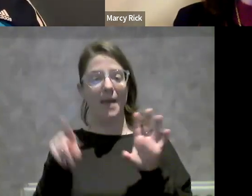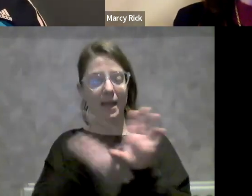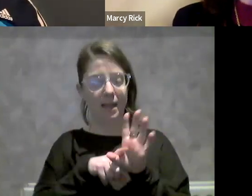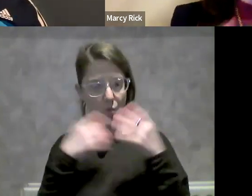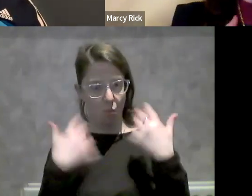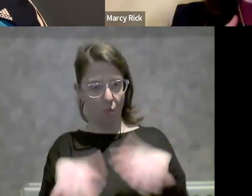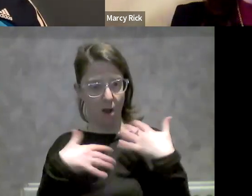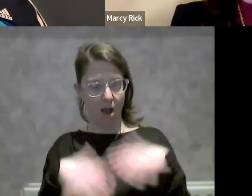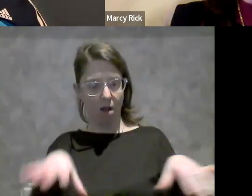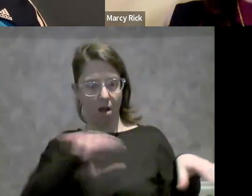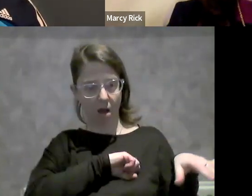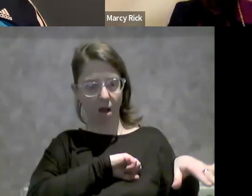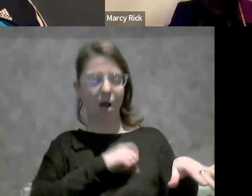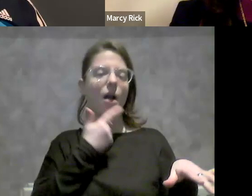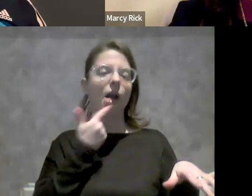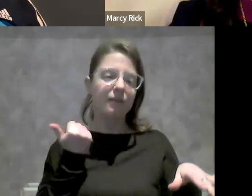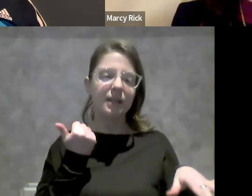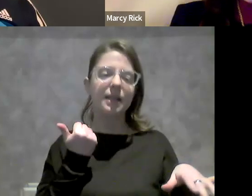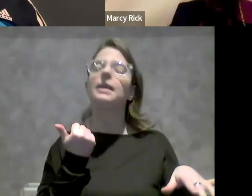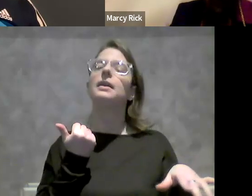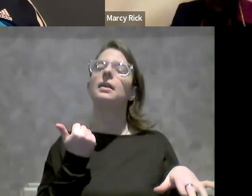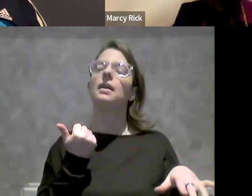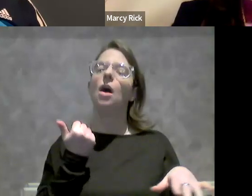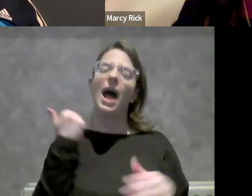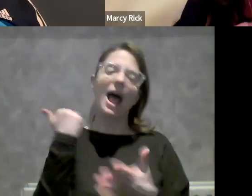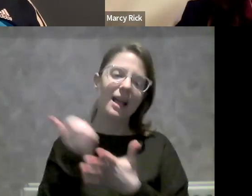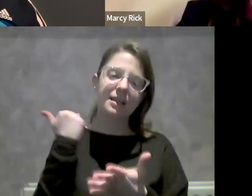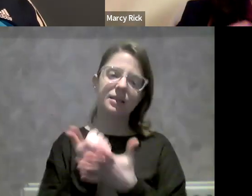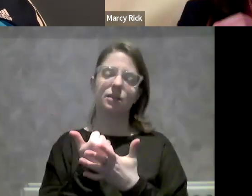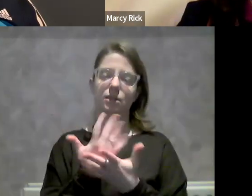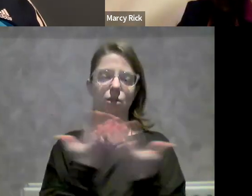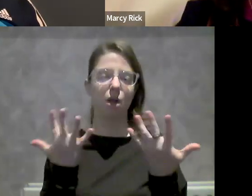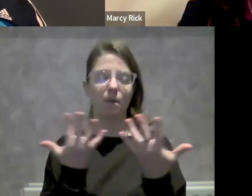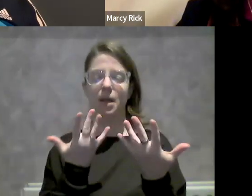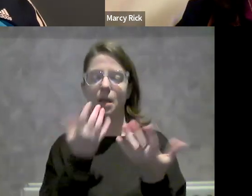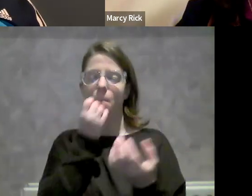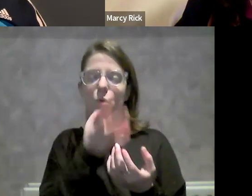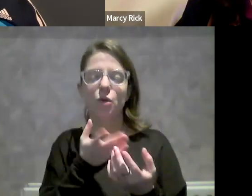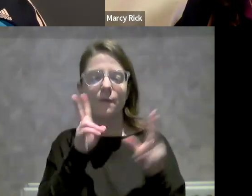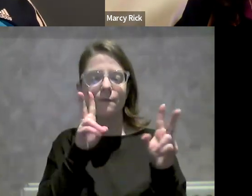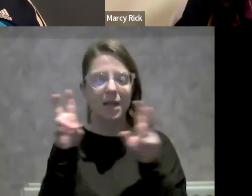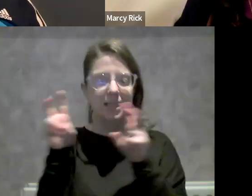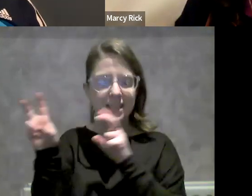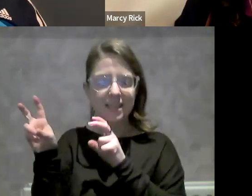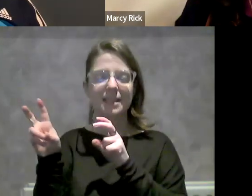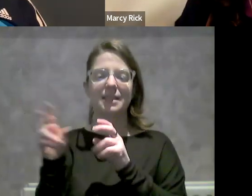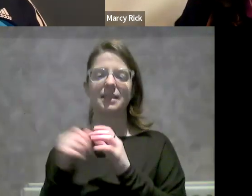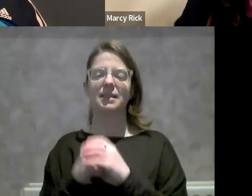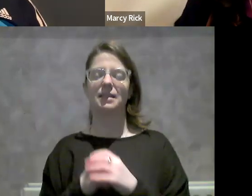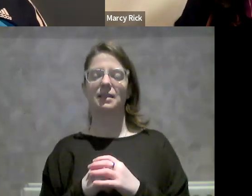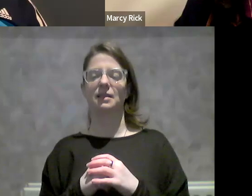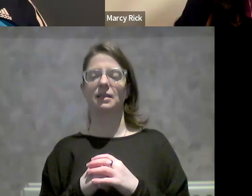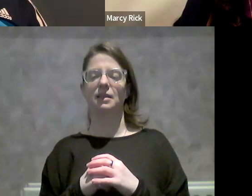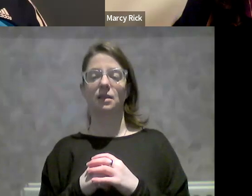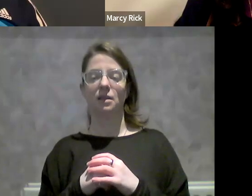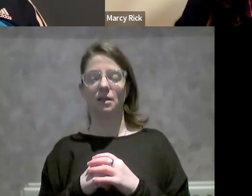"Wowza, heartbroke and lovely." B said, "Excellent, so many beautiful sharp phrases in all of these, Jay." And